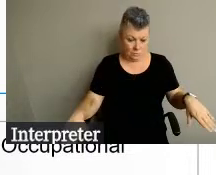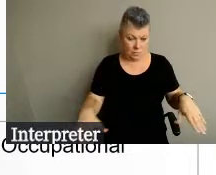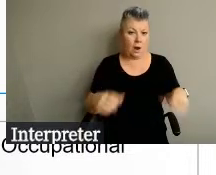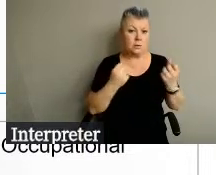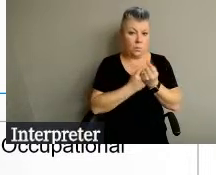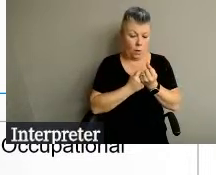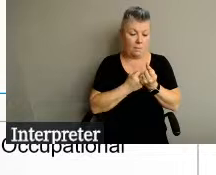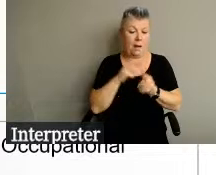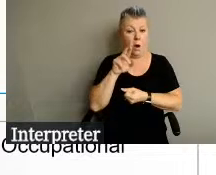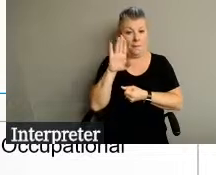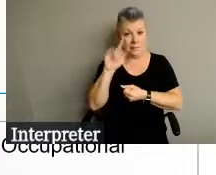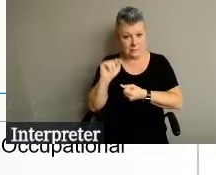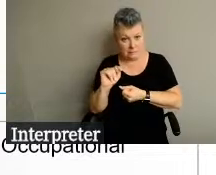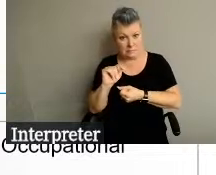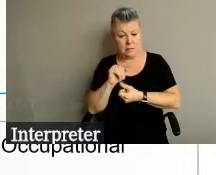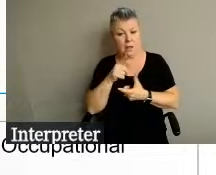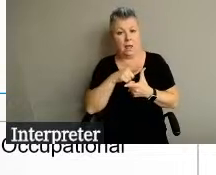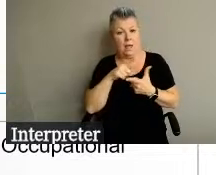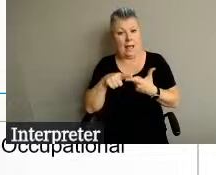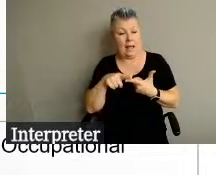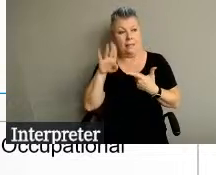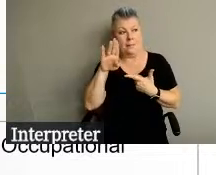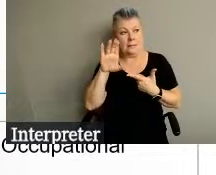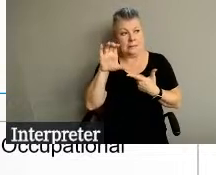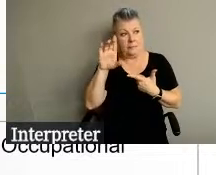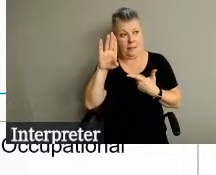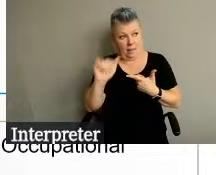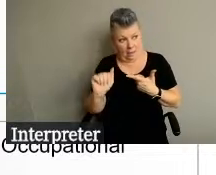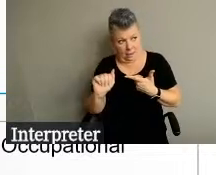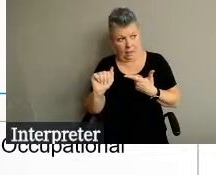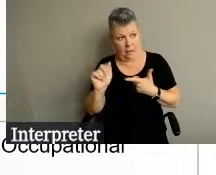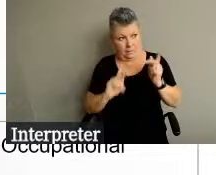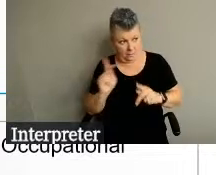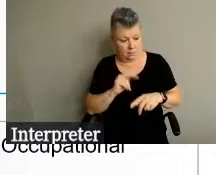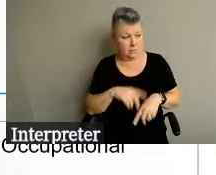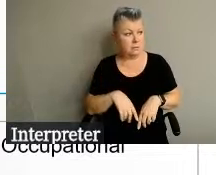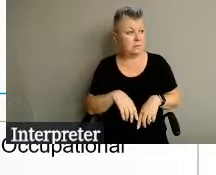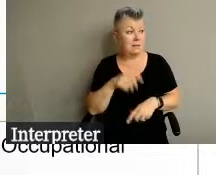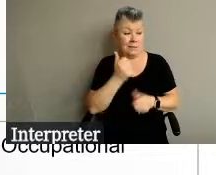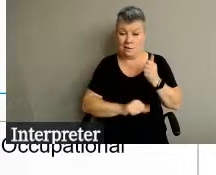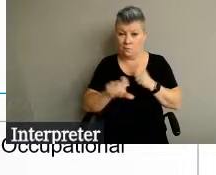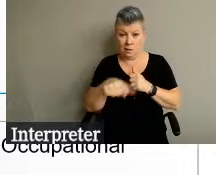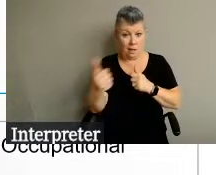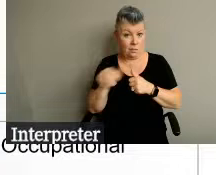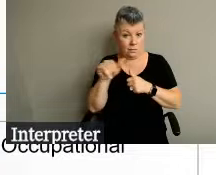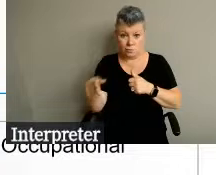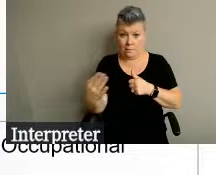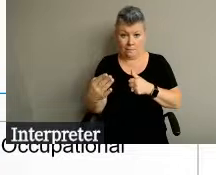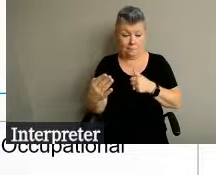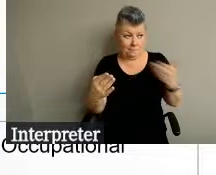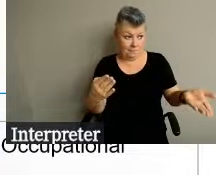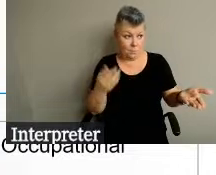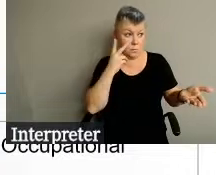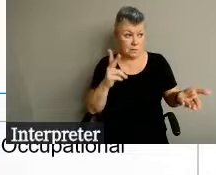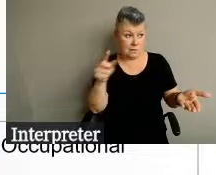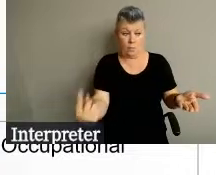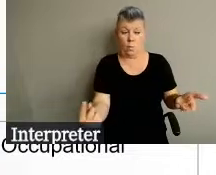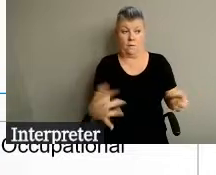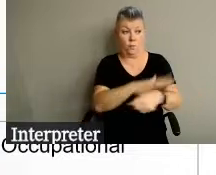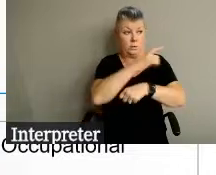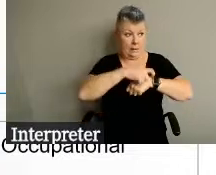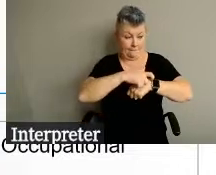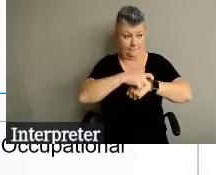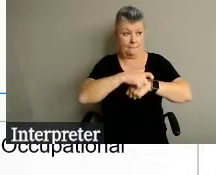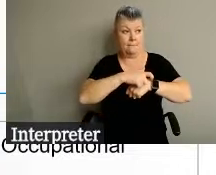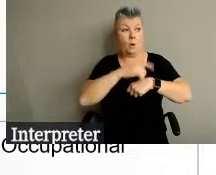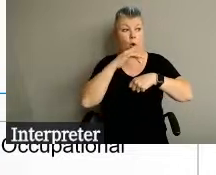RBP and the BCBAs, and then that is also accrued there. And then every other position here is someone who is full-time